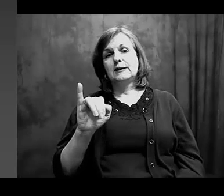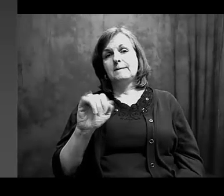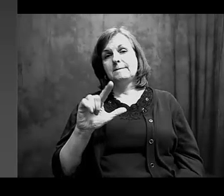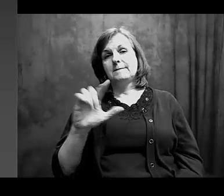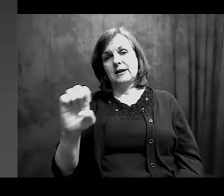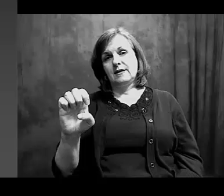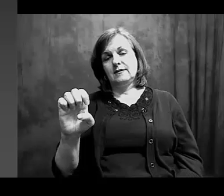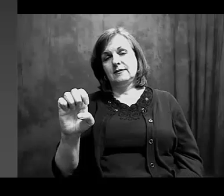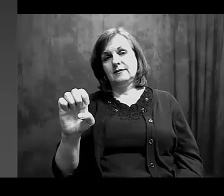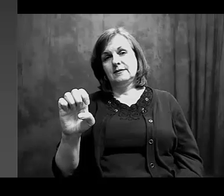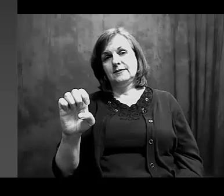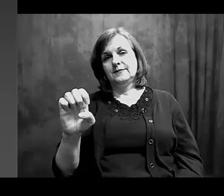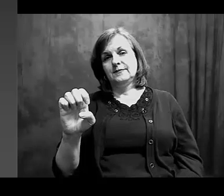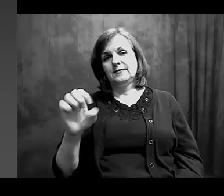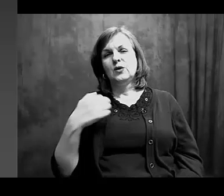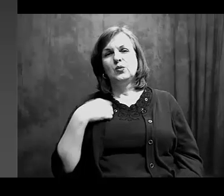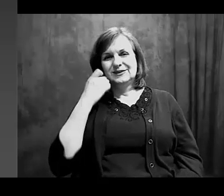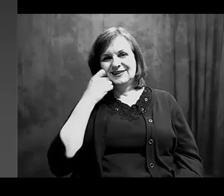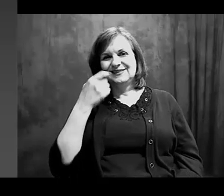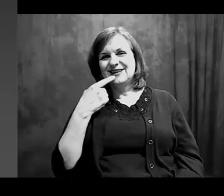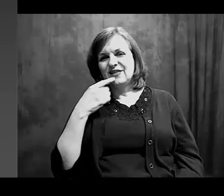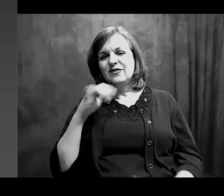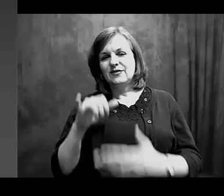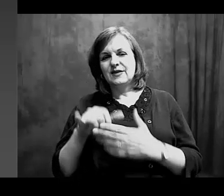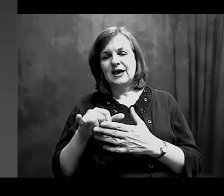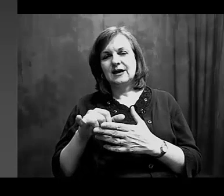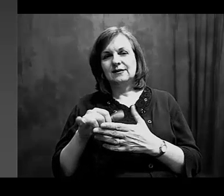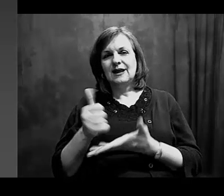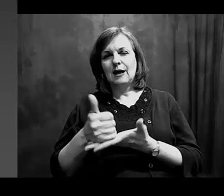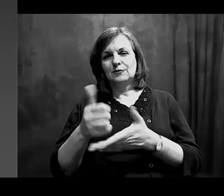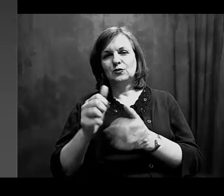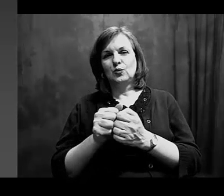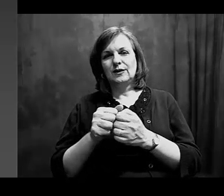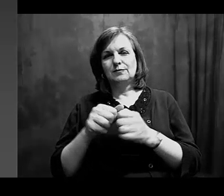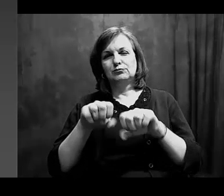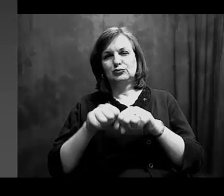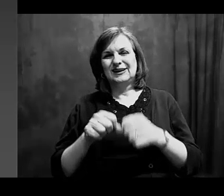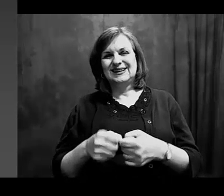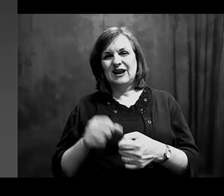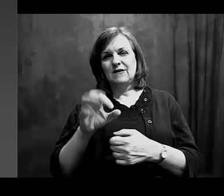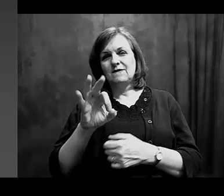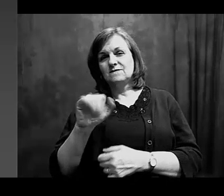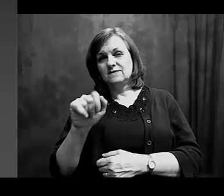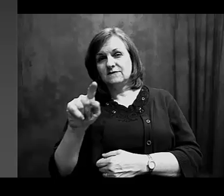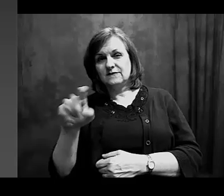So in this case, we're looking to adjust nutrient levels